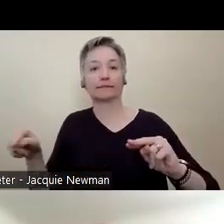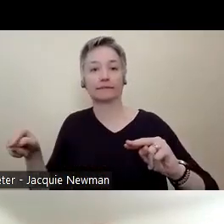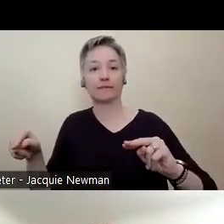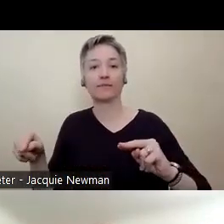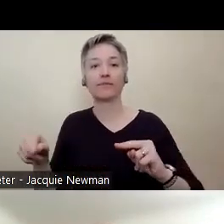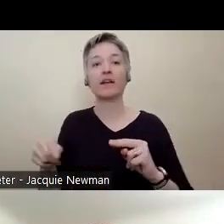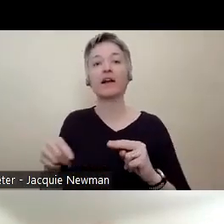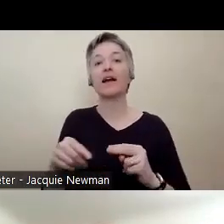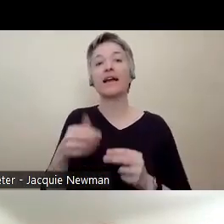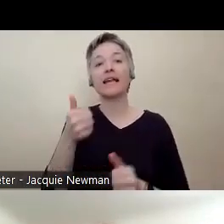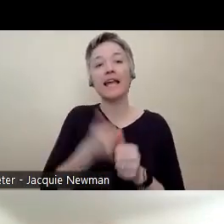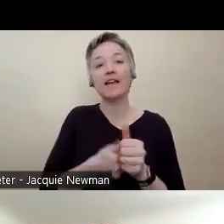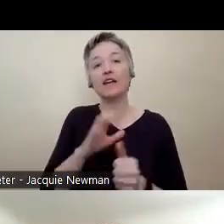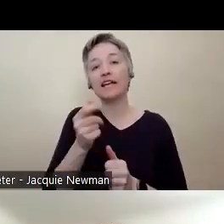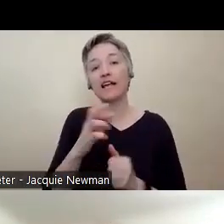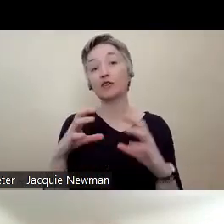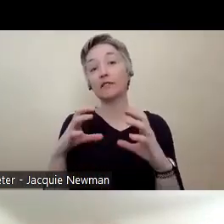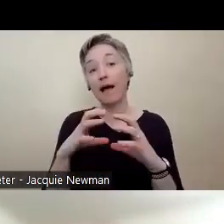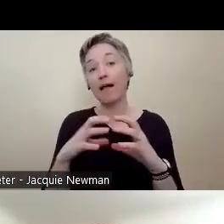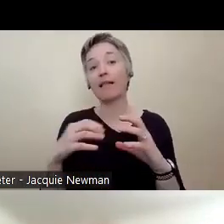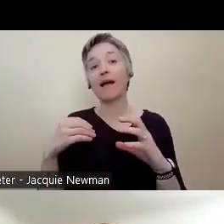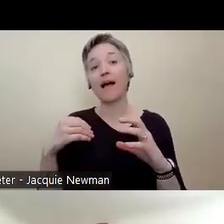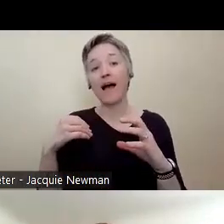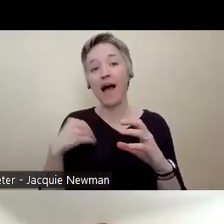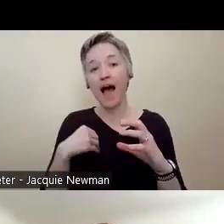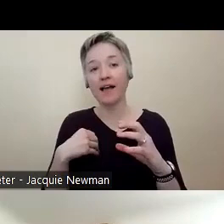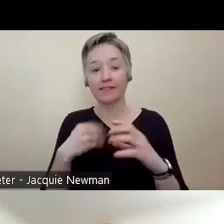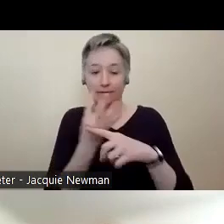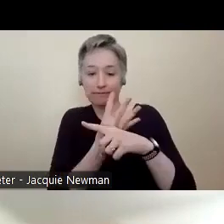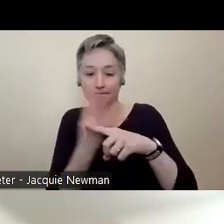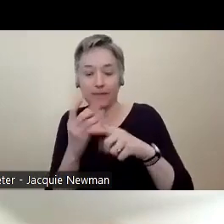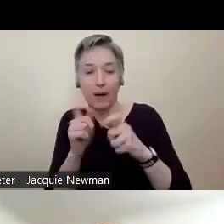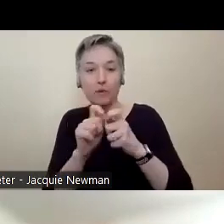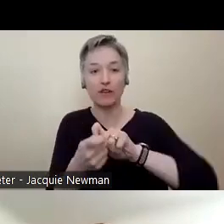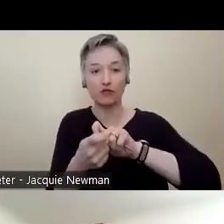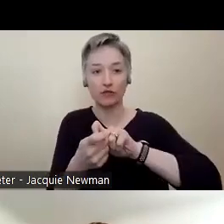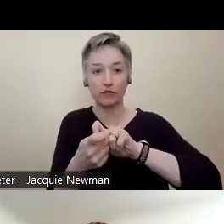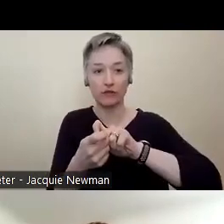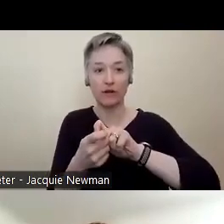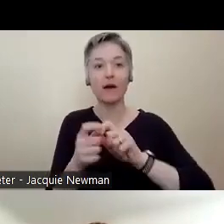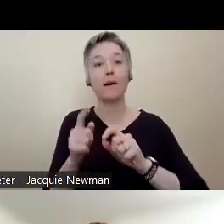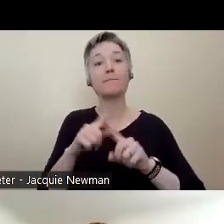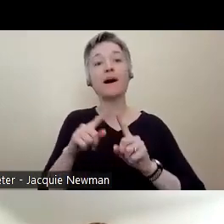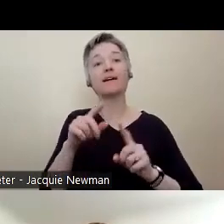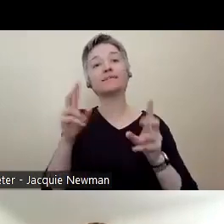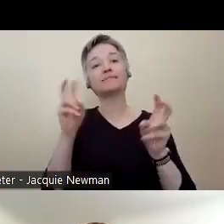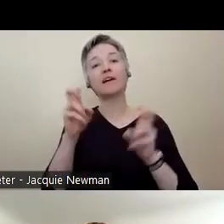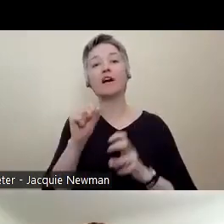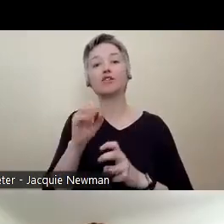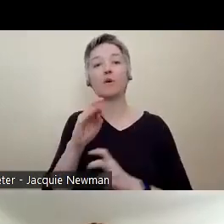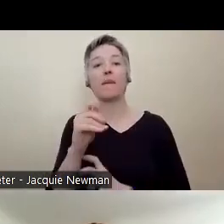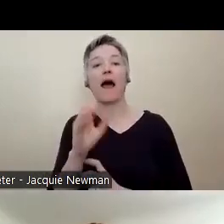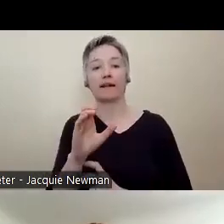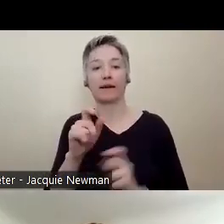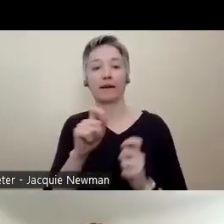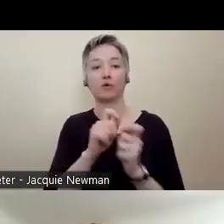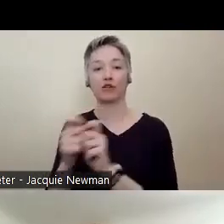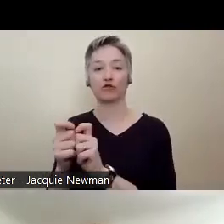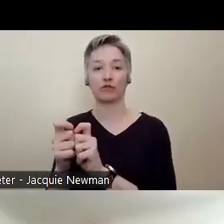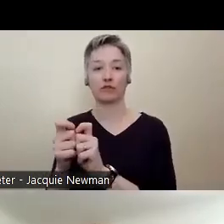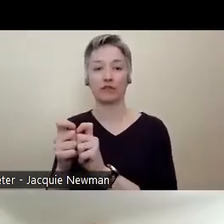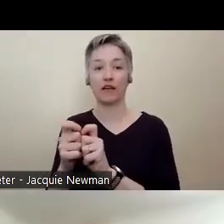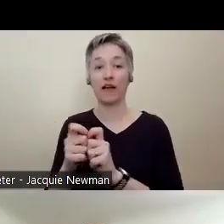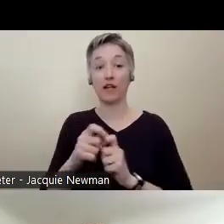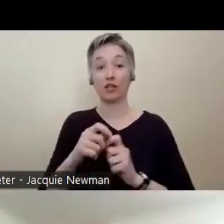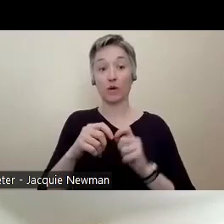cell, but these are usually somatic mutations. They happen over the course of our lifetime. So if you look at this little guy in blue, that orange is